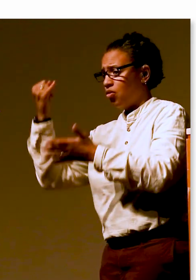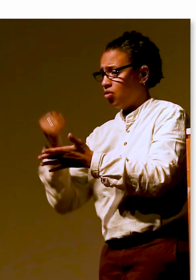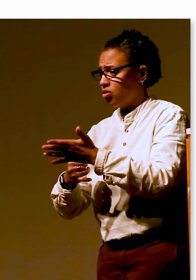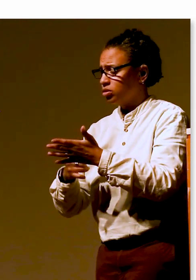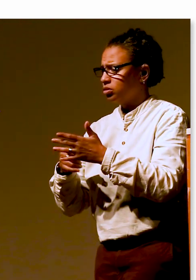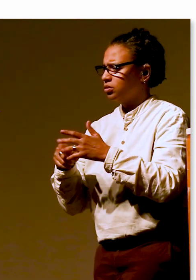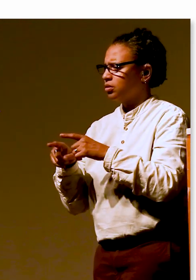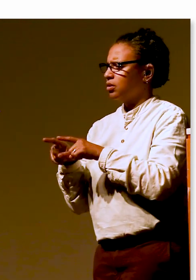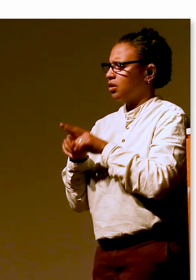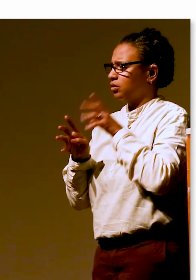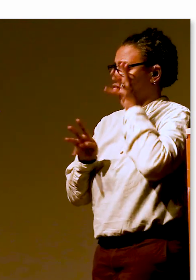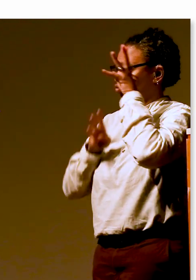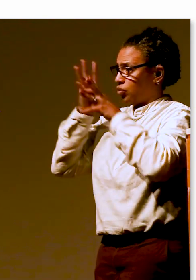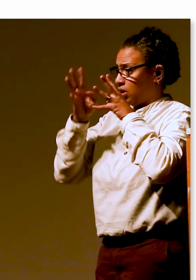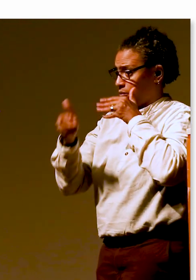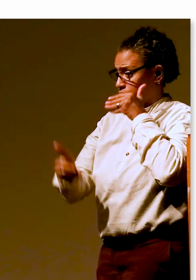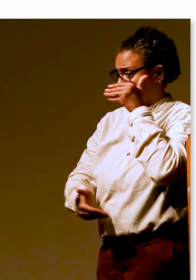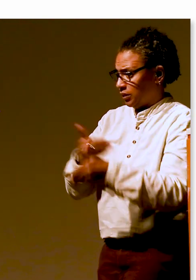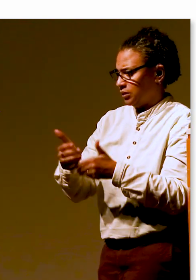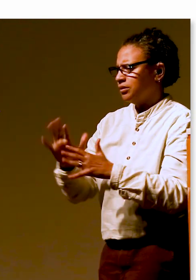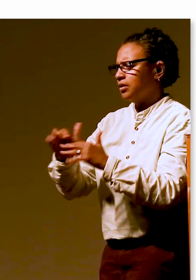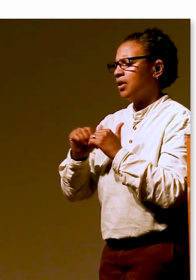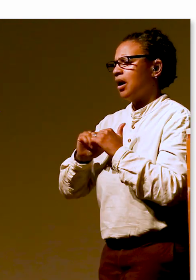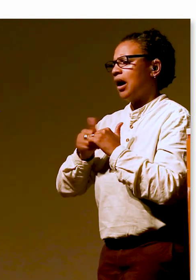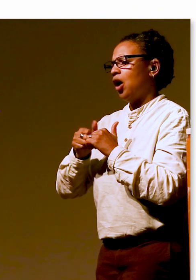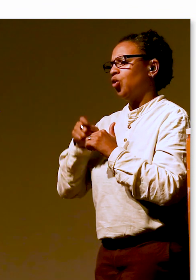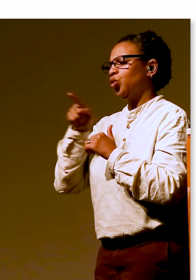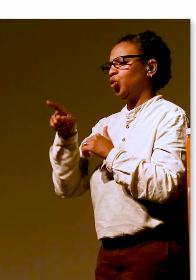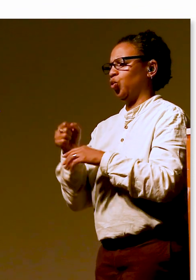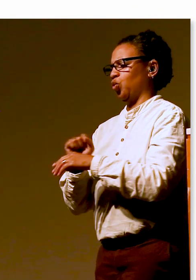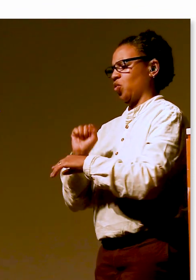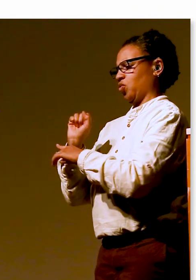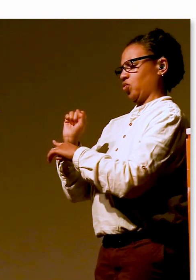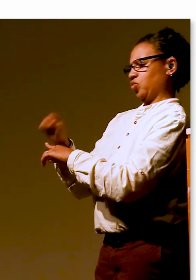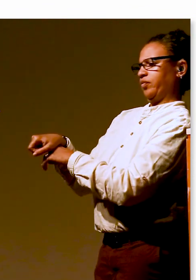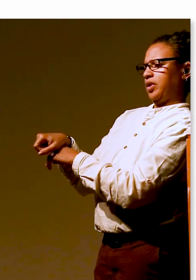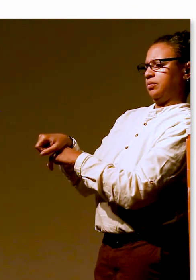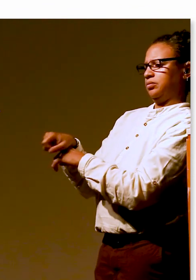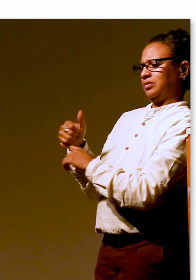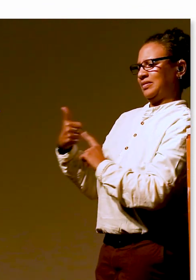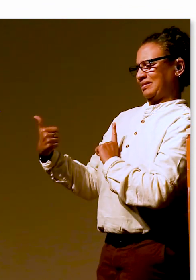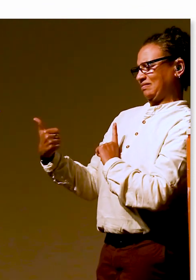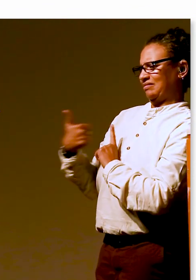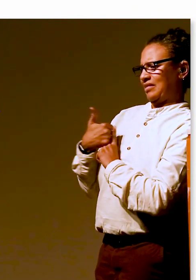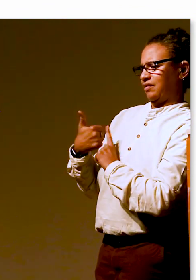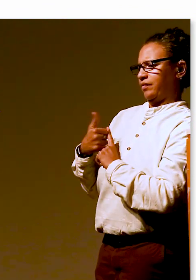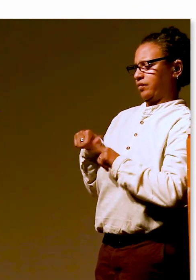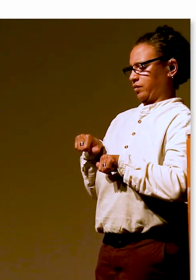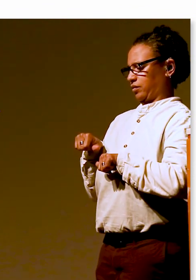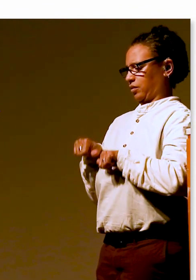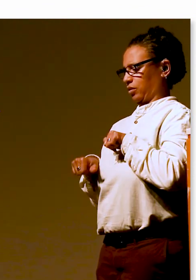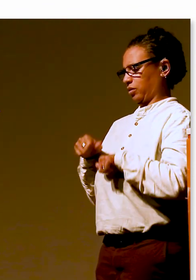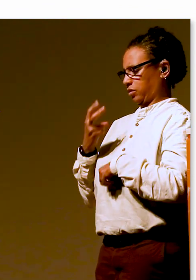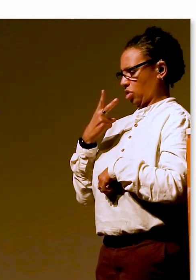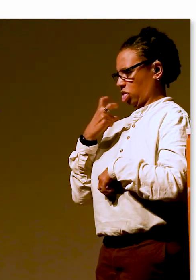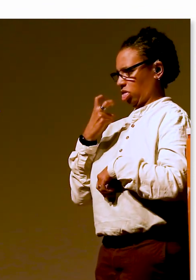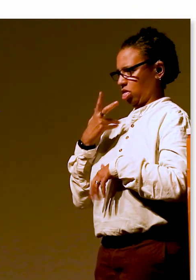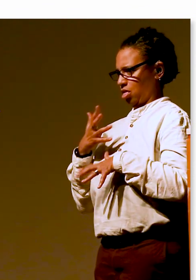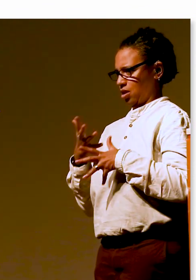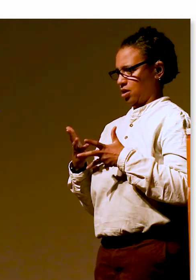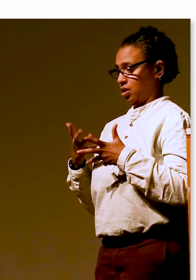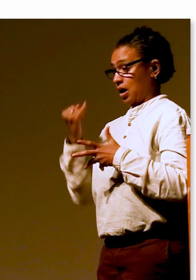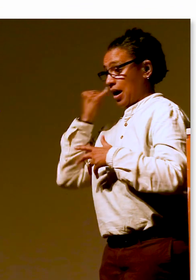Hi, my name's Steph. My pronouns are she, her. Going back to taking action